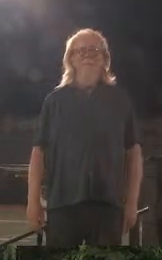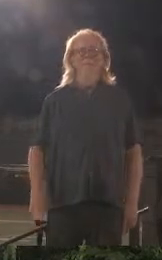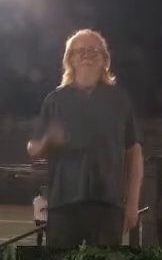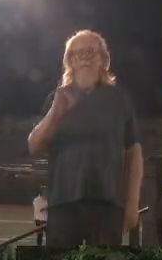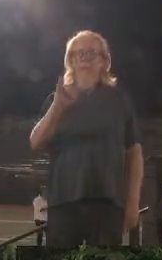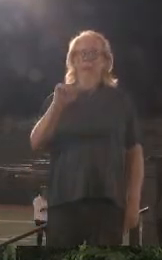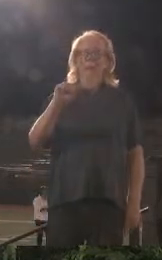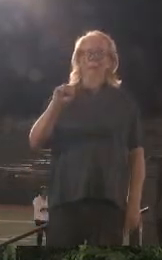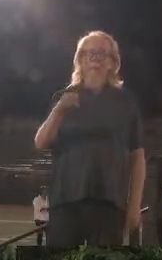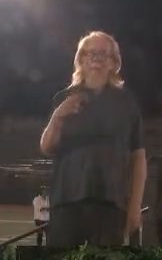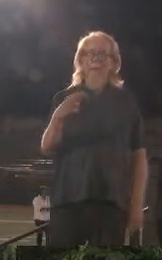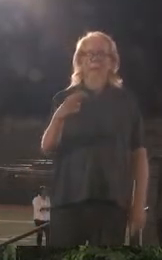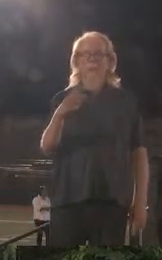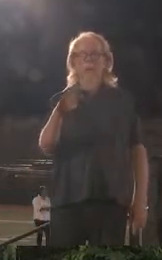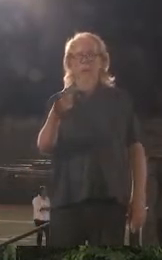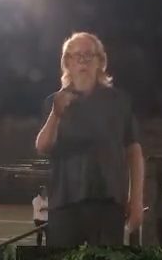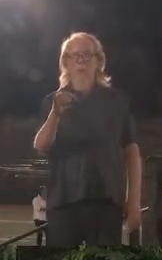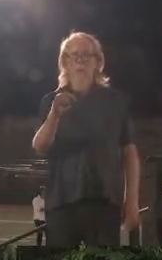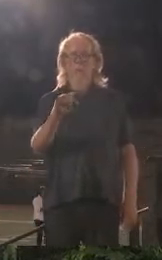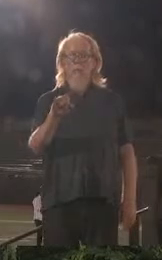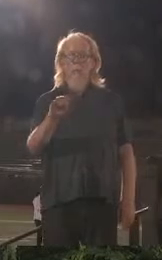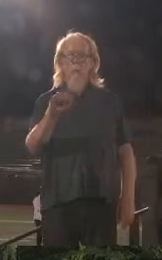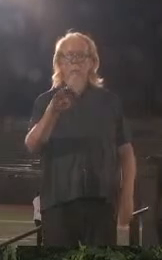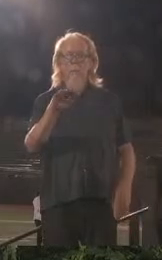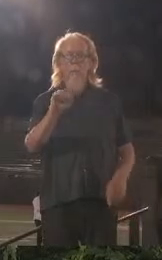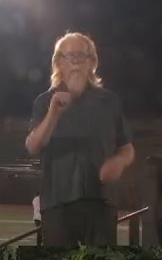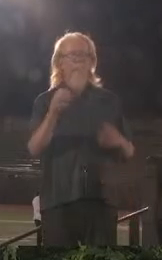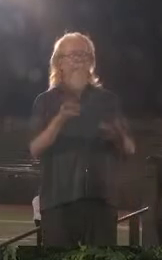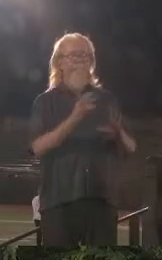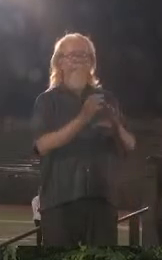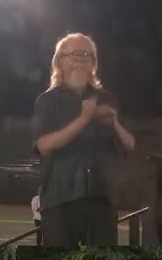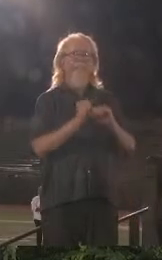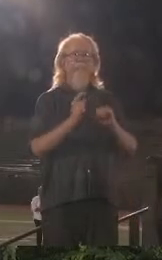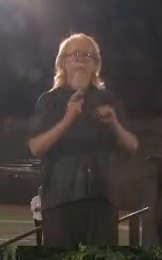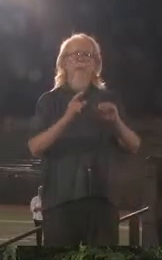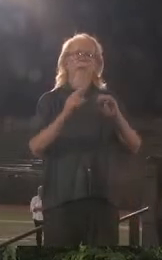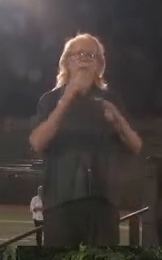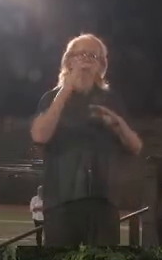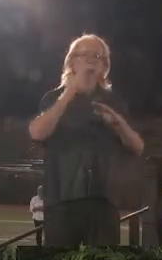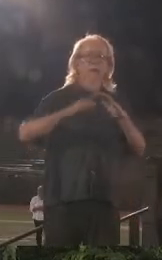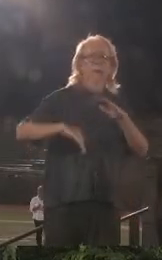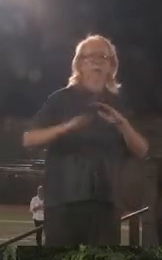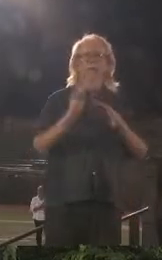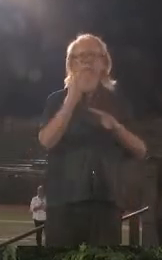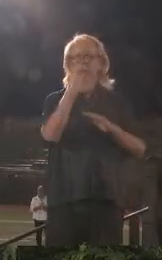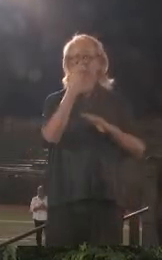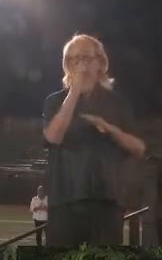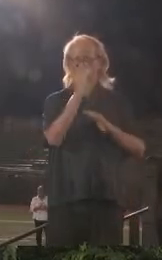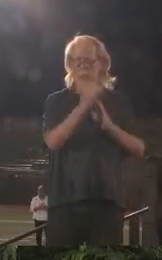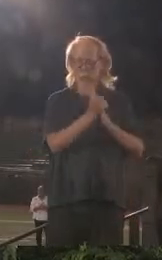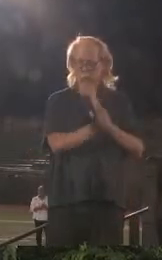Isaiah Gonzaba earned a certification in knowledge-based floral skills and will be attending St. Philip's College.